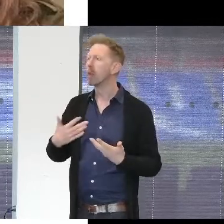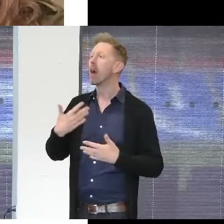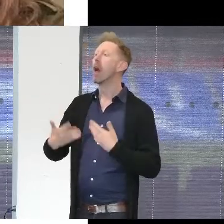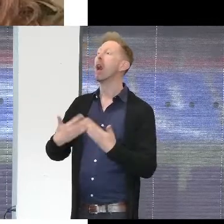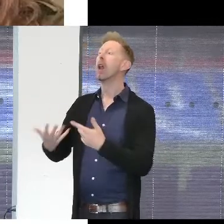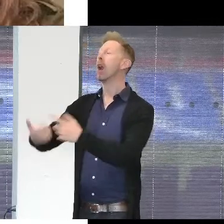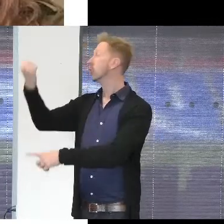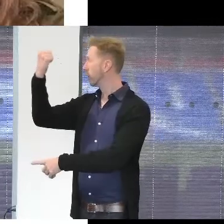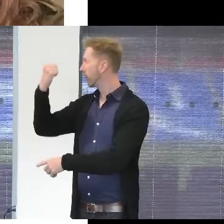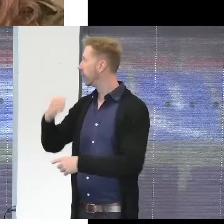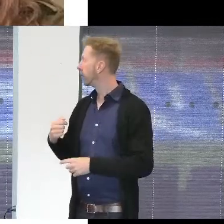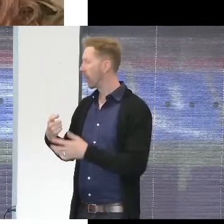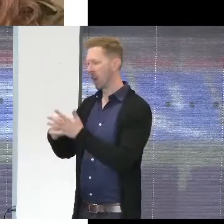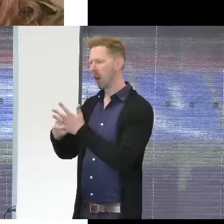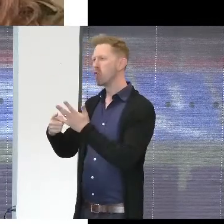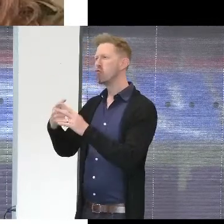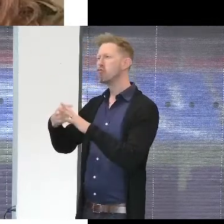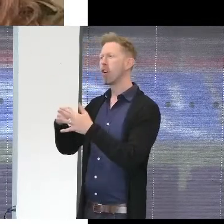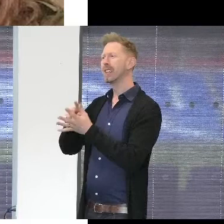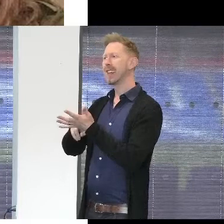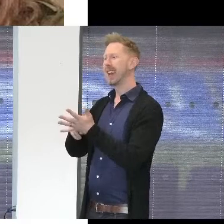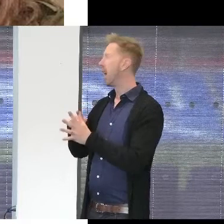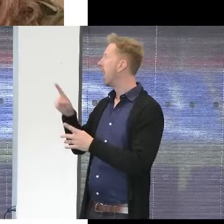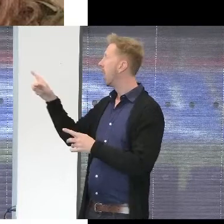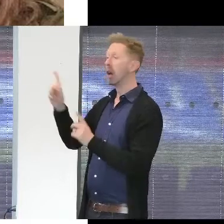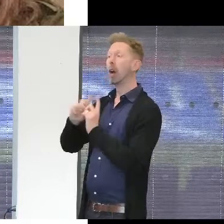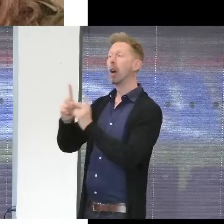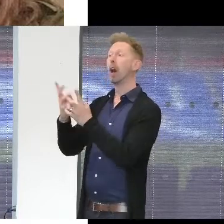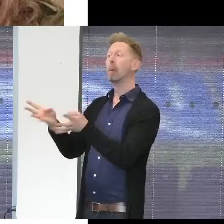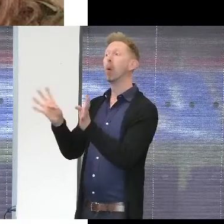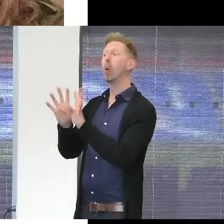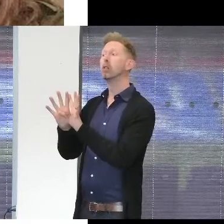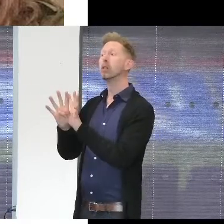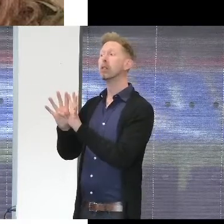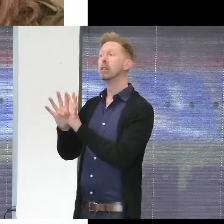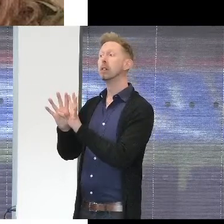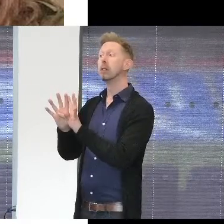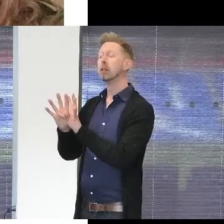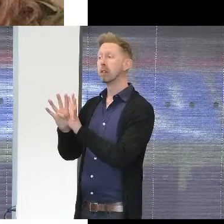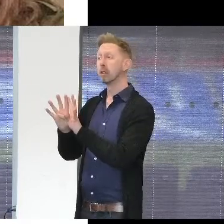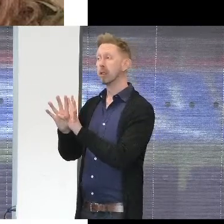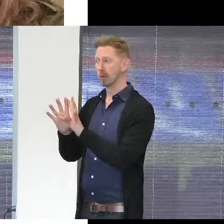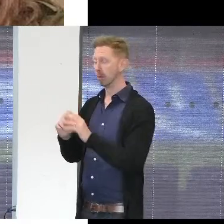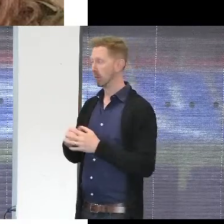And similarly, Roxana, appointed to a board before the scheme even finished with Coleg y